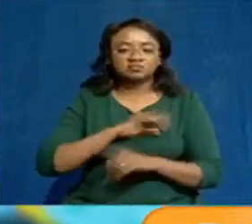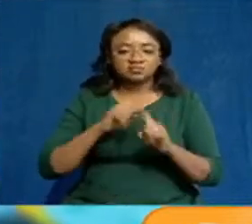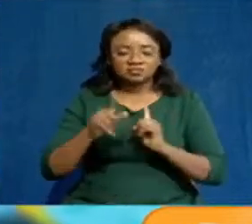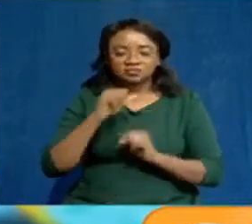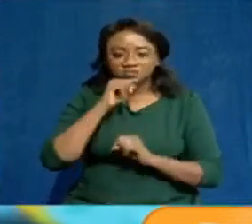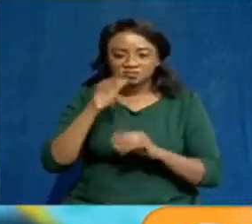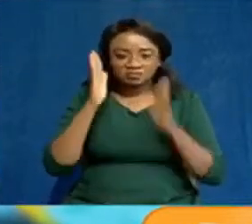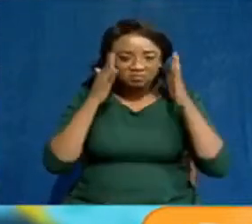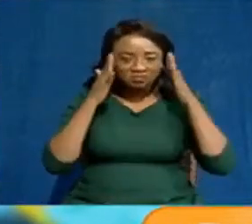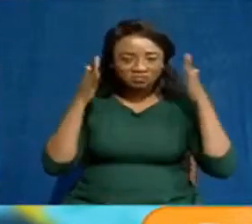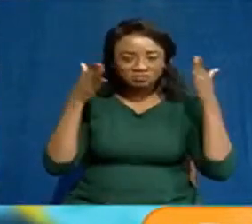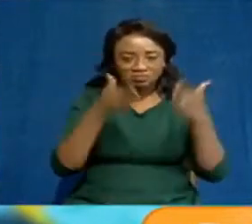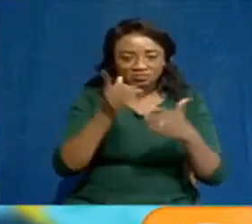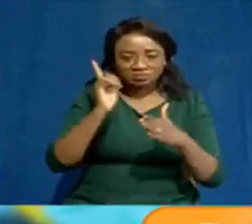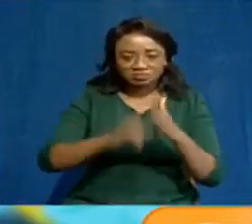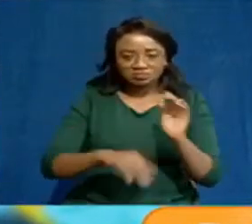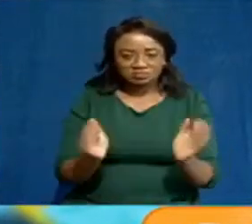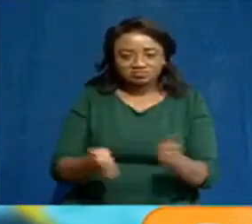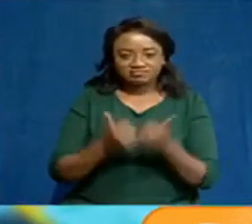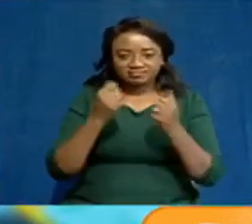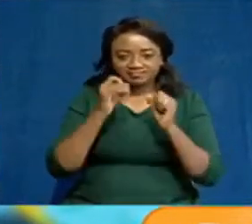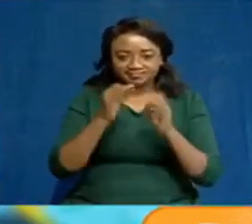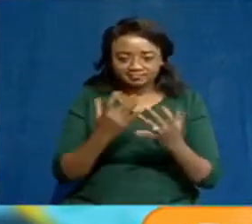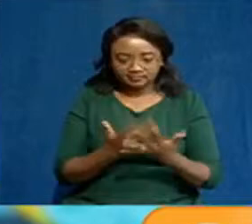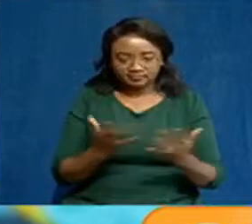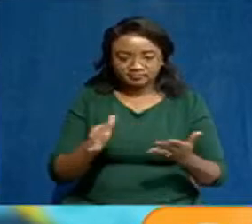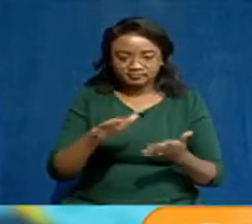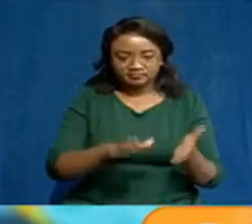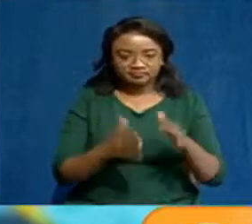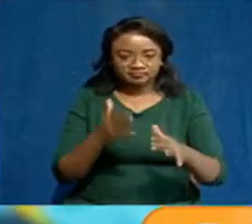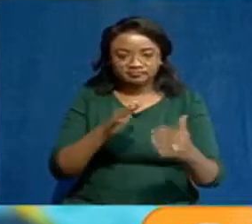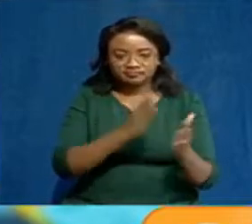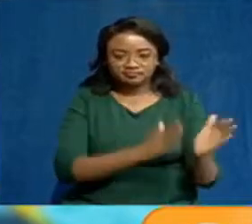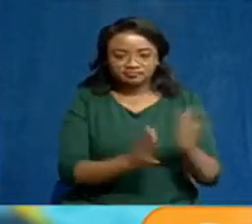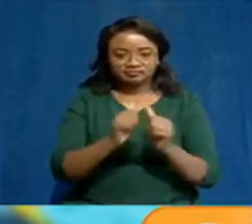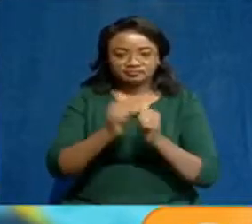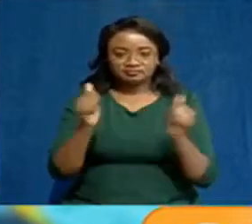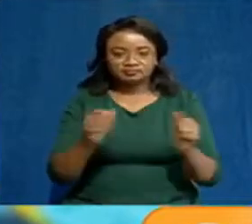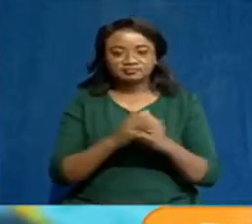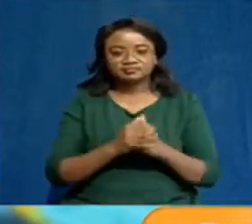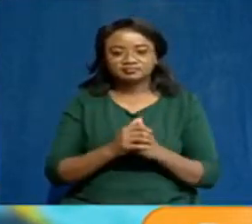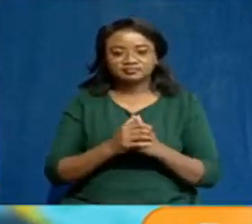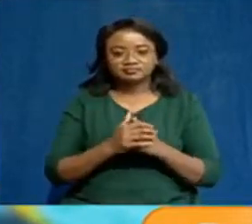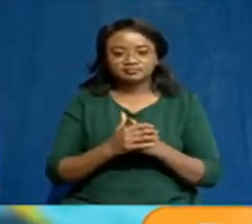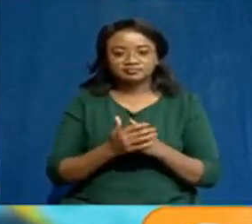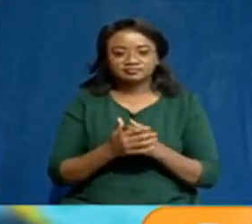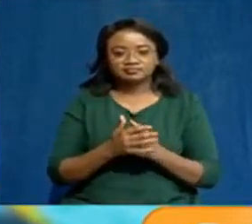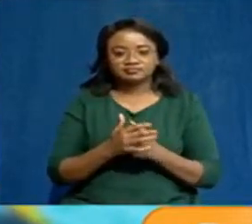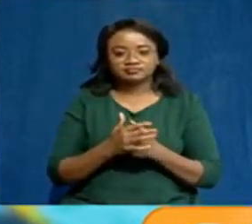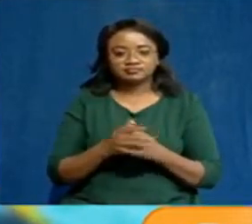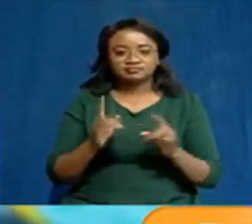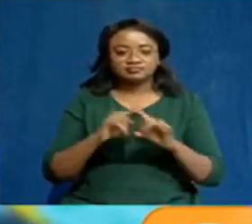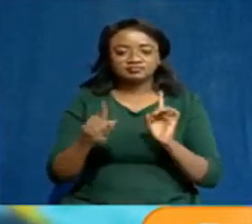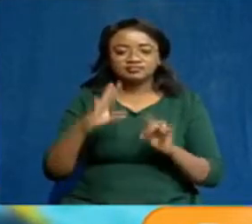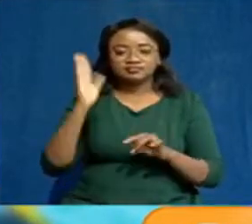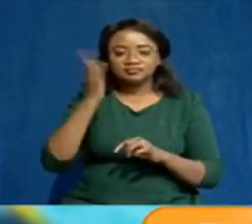what will happen to that packaging, yeah, after the person has used the item. So the waste is, the burden is left